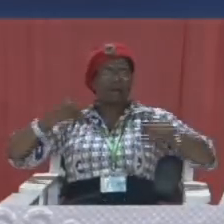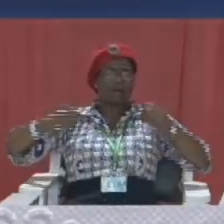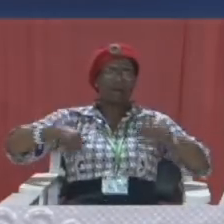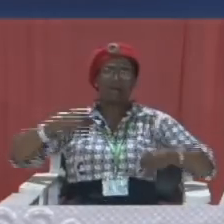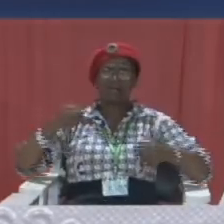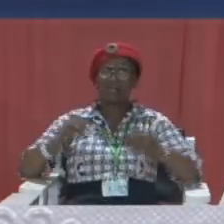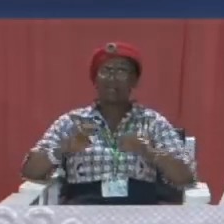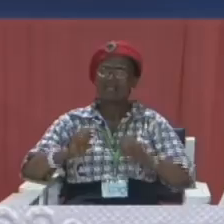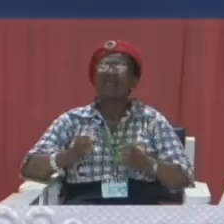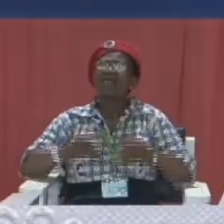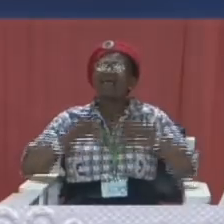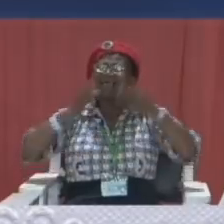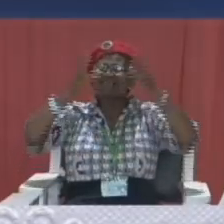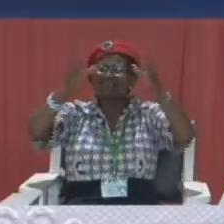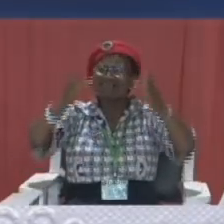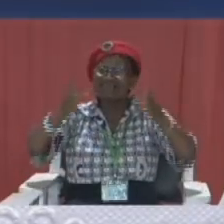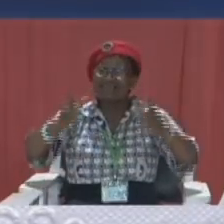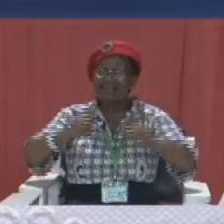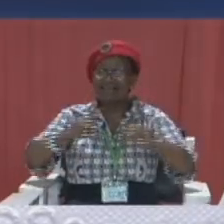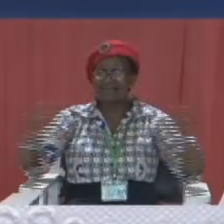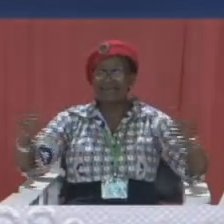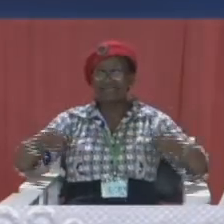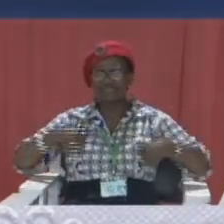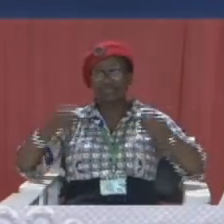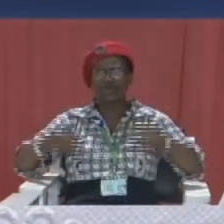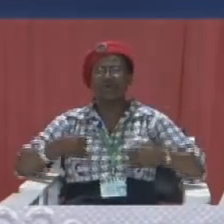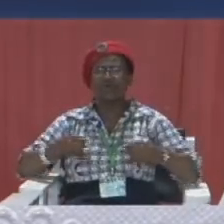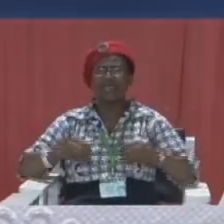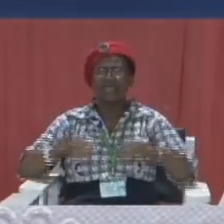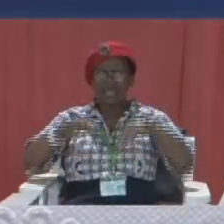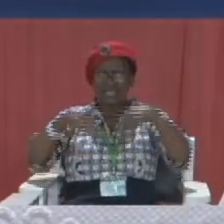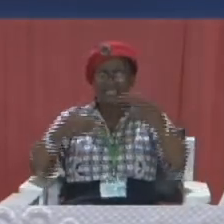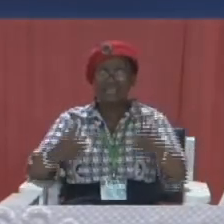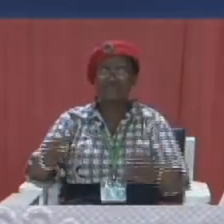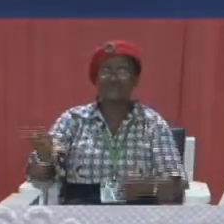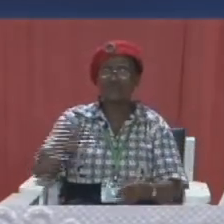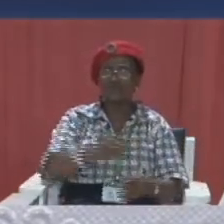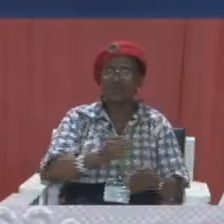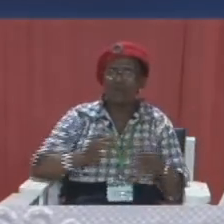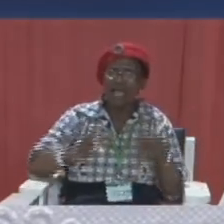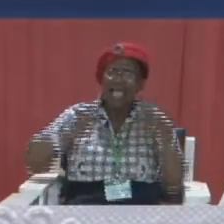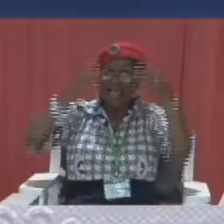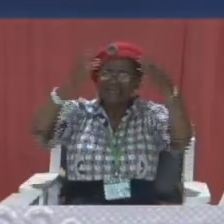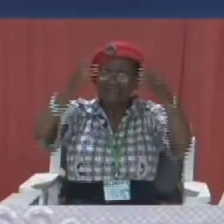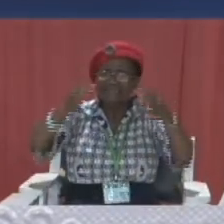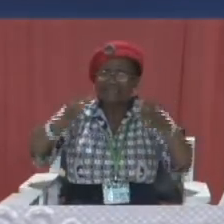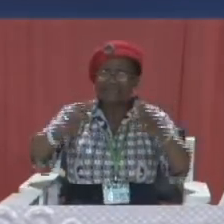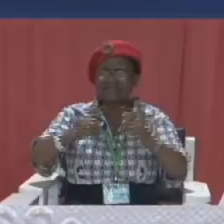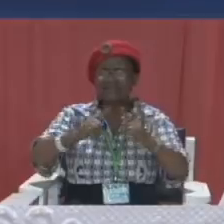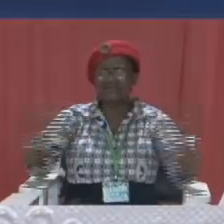Exceeding great joy gives you exceeding great strength.